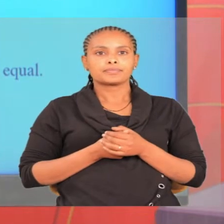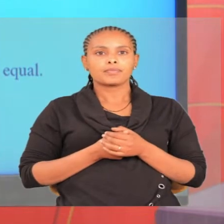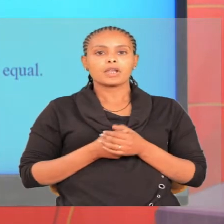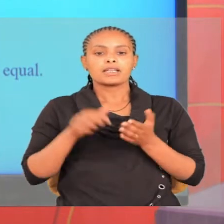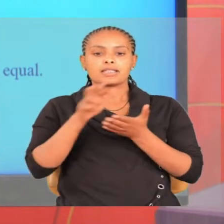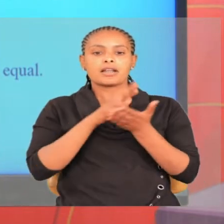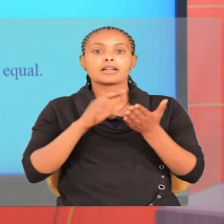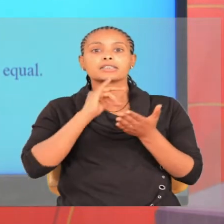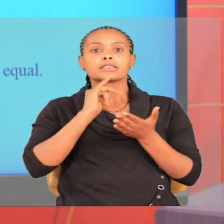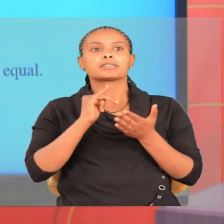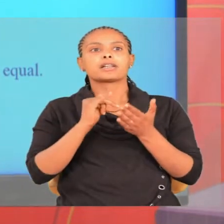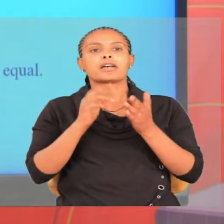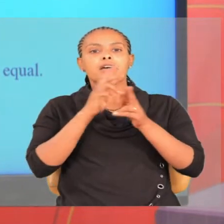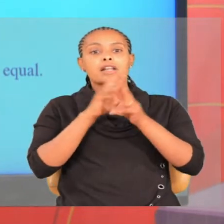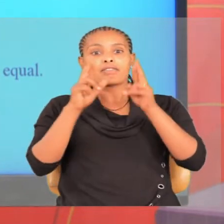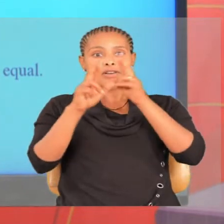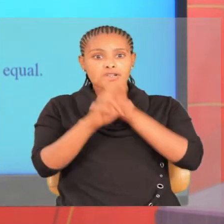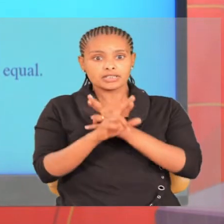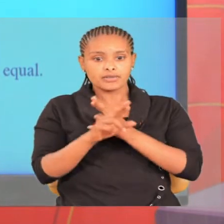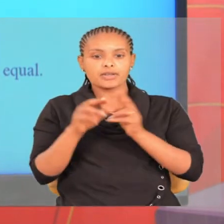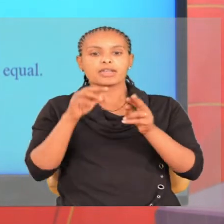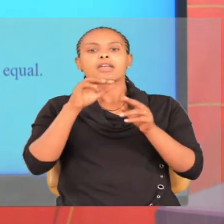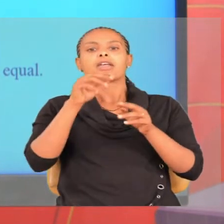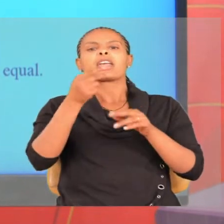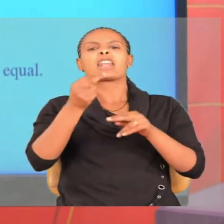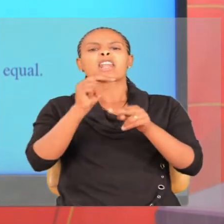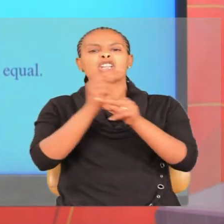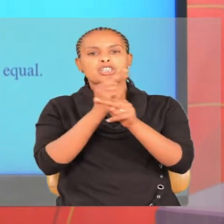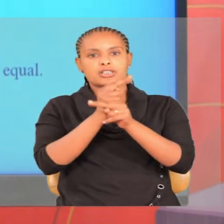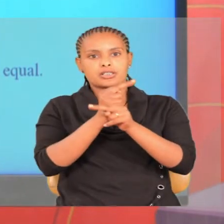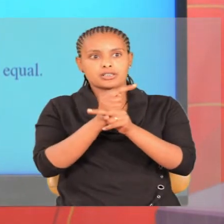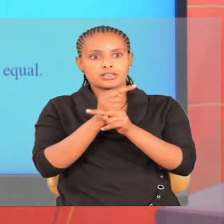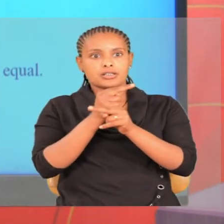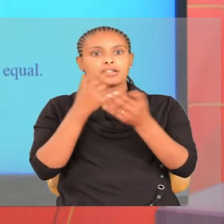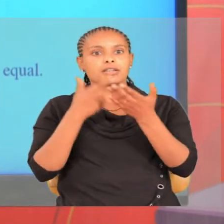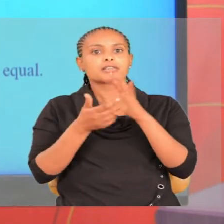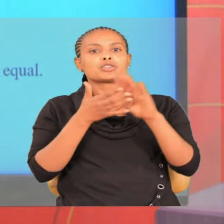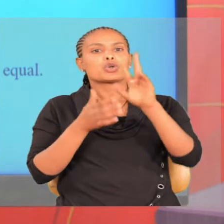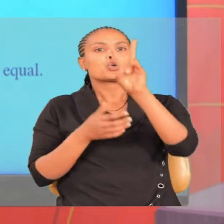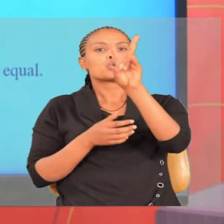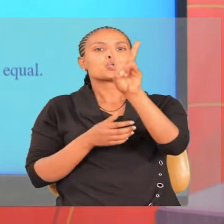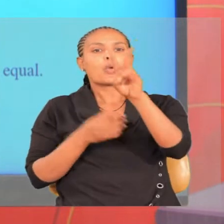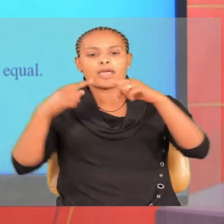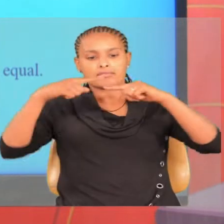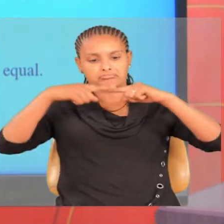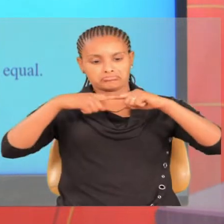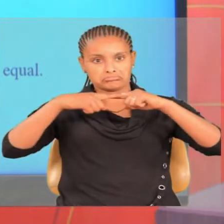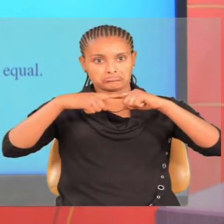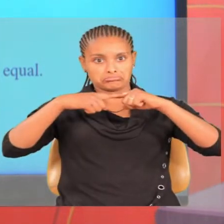The reaction is reversible in nature. Yes, it is a two-way reaction.